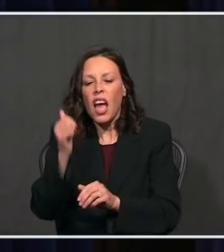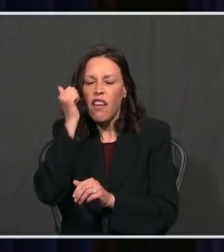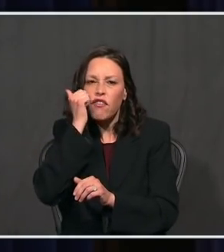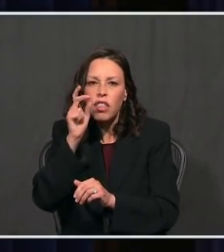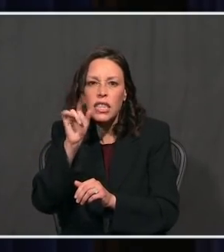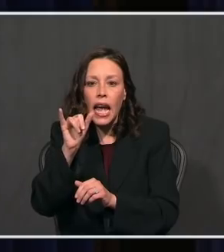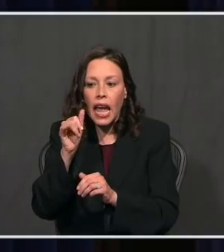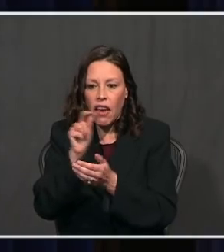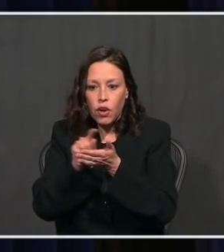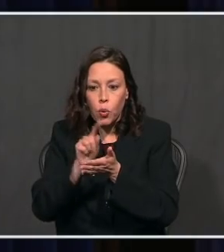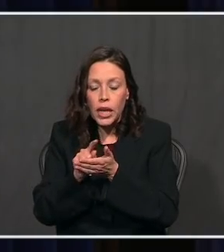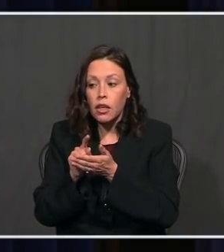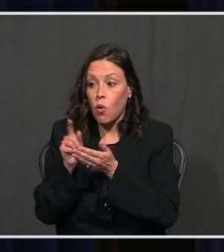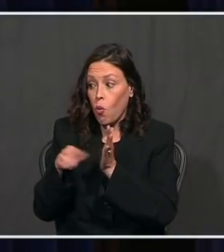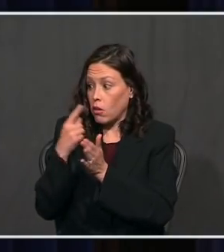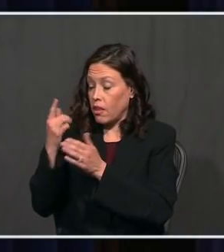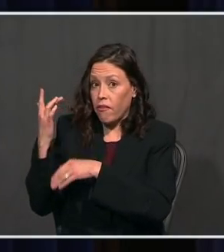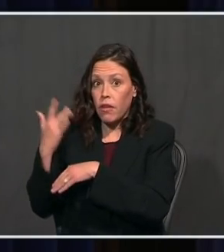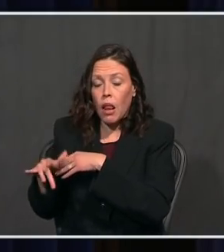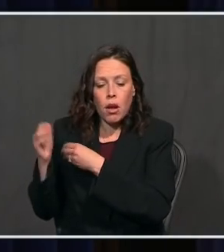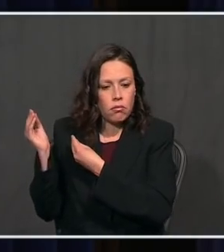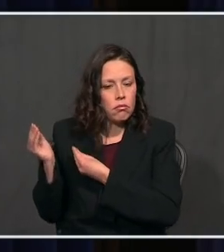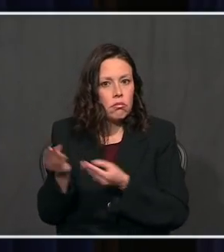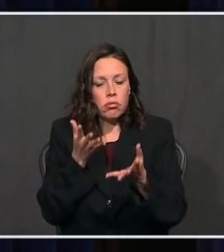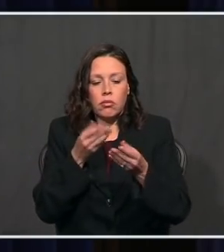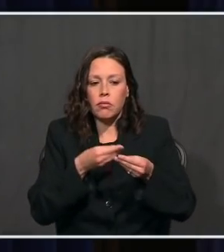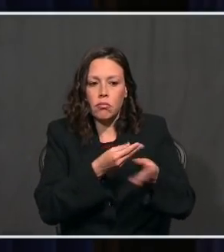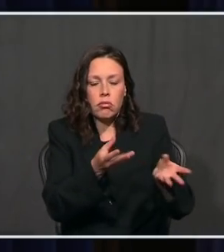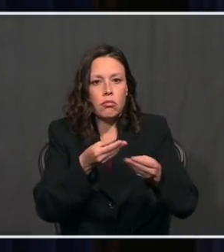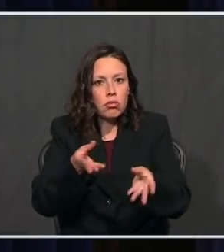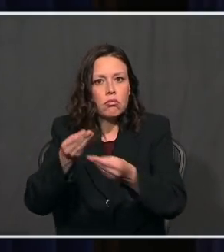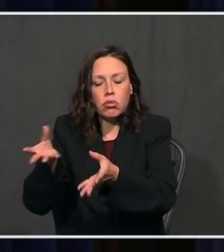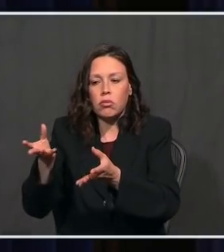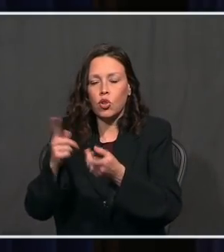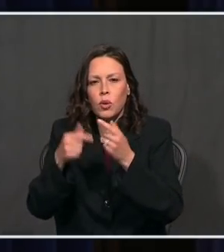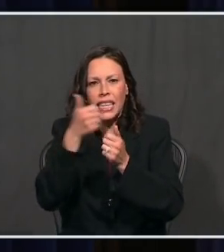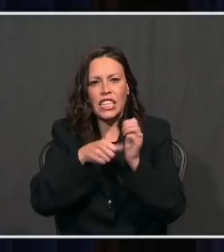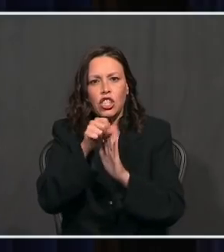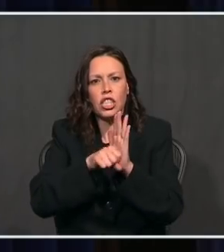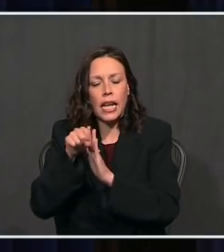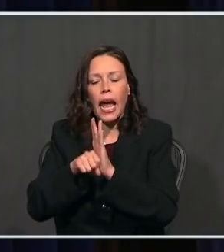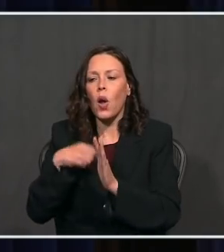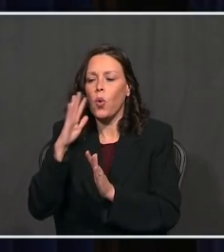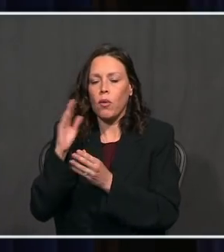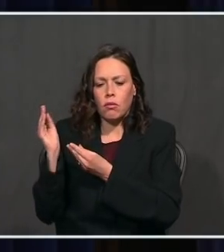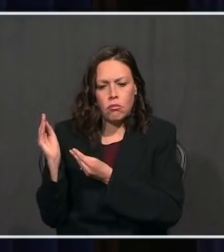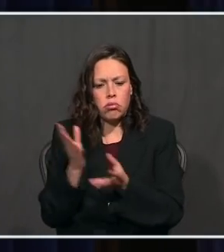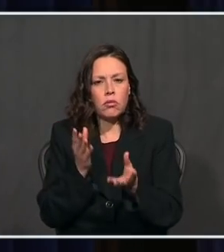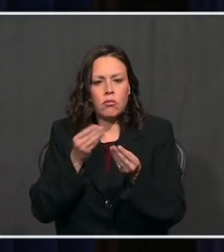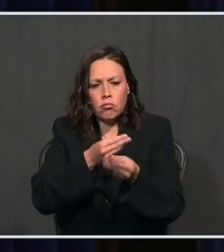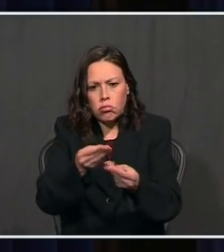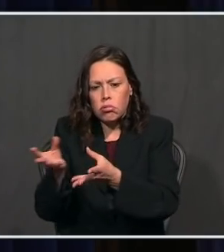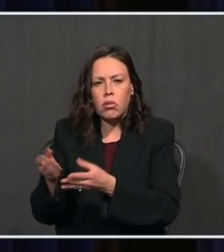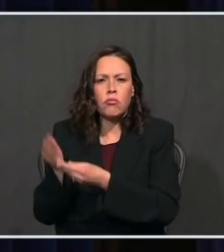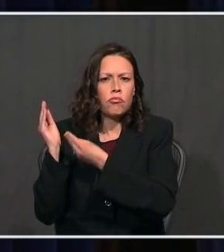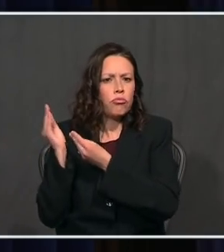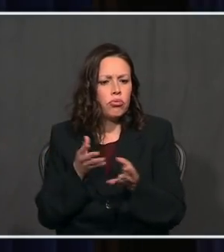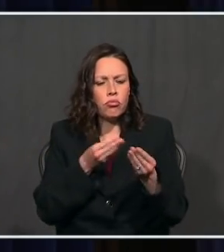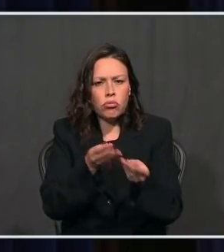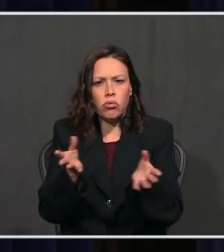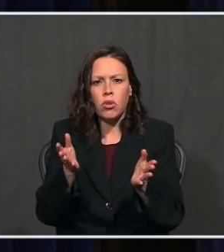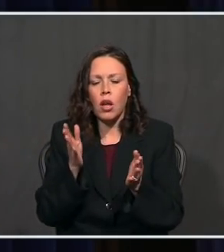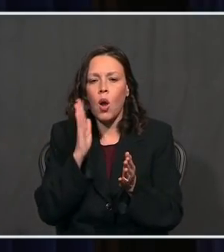that vaccine becomes available, allocations will be provided to the states, and we will start and we will execute